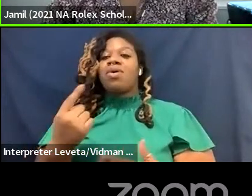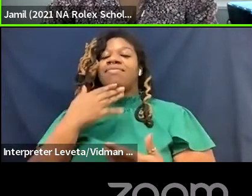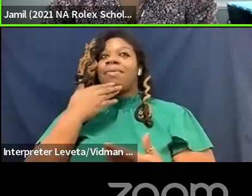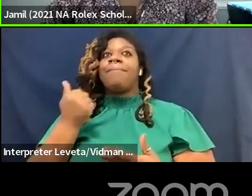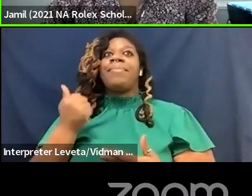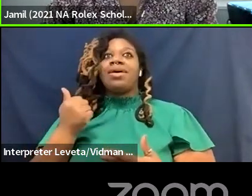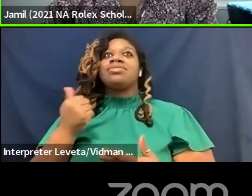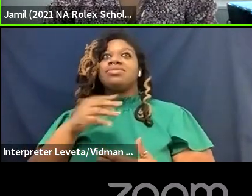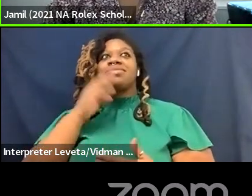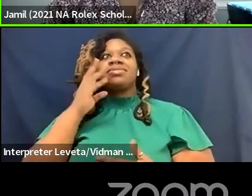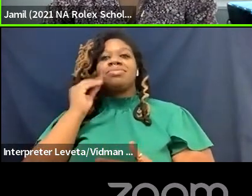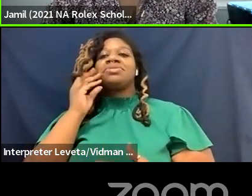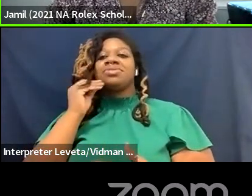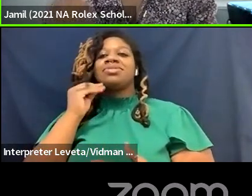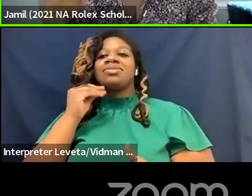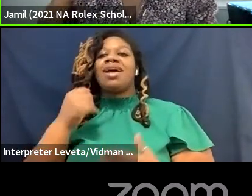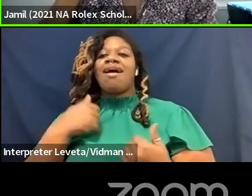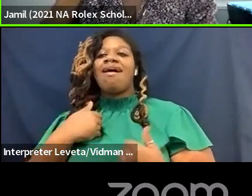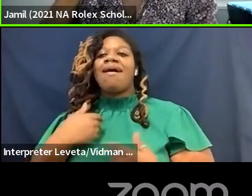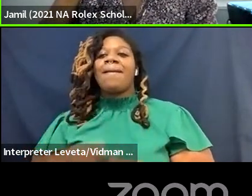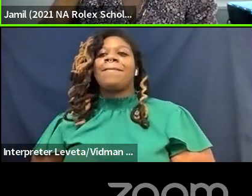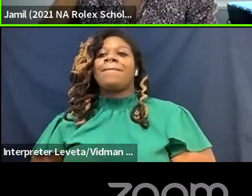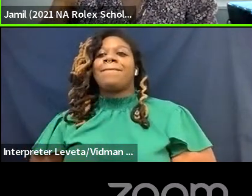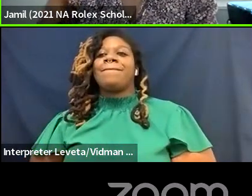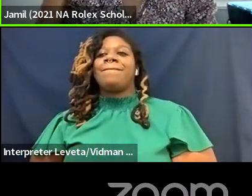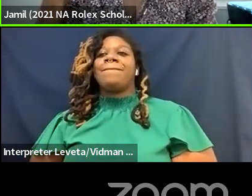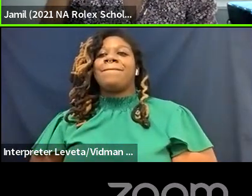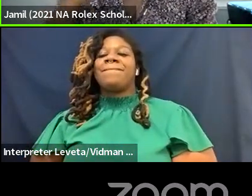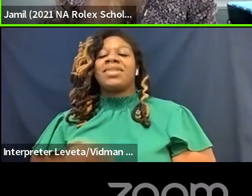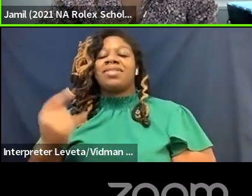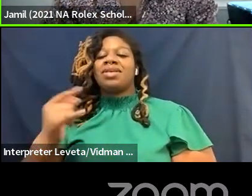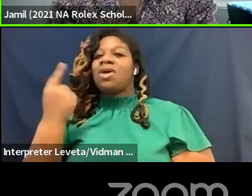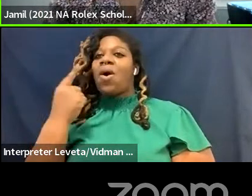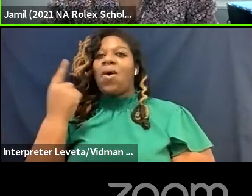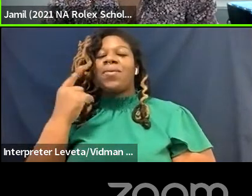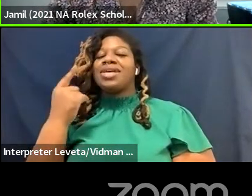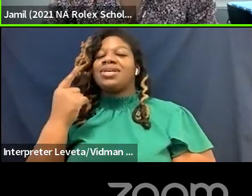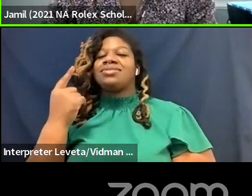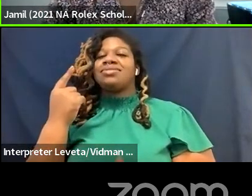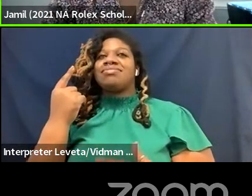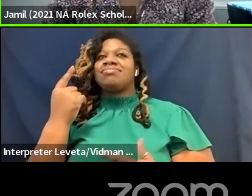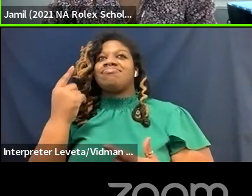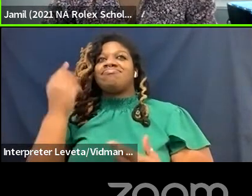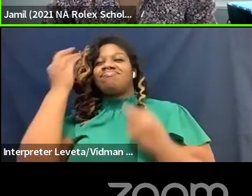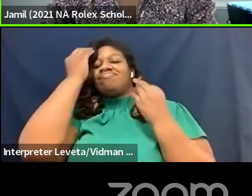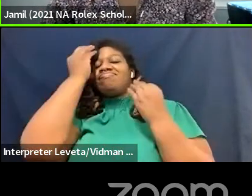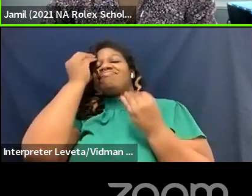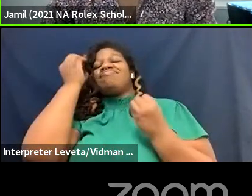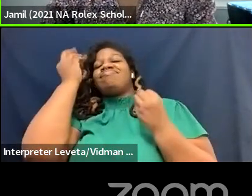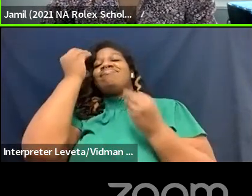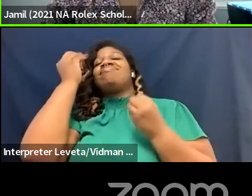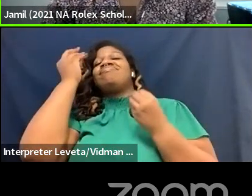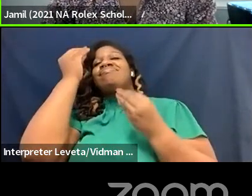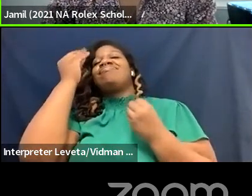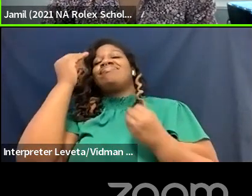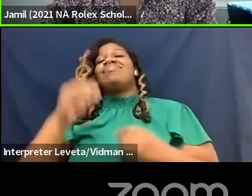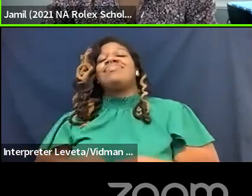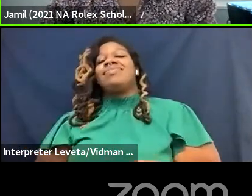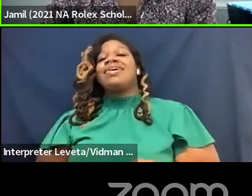dive experiences that I've had. It's always like stuck with me. It's kind of my first like click moment. So,